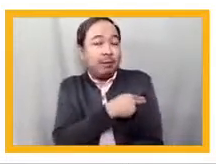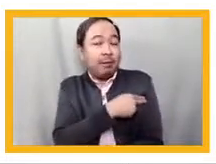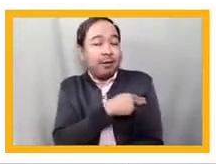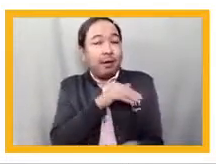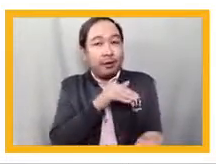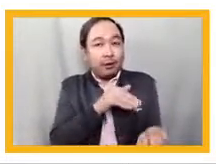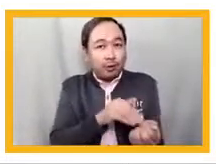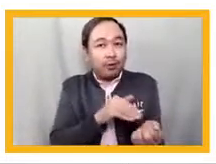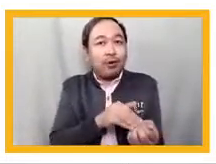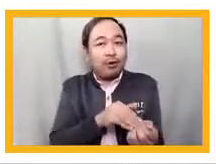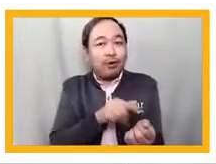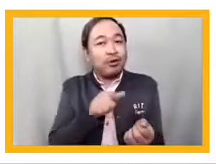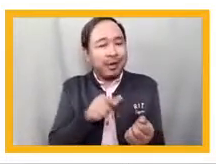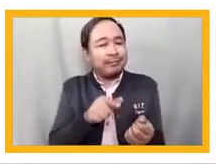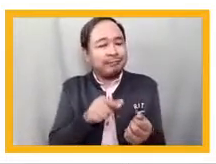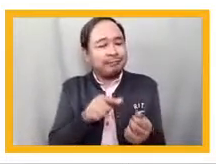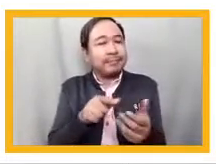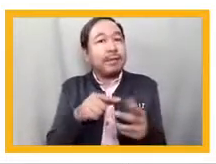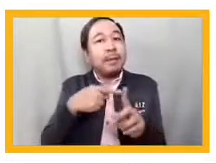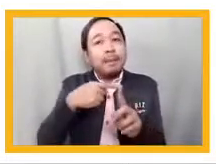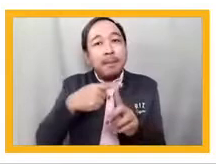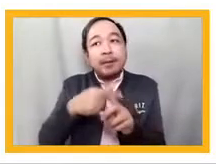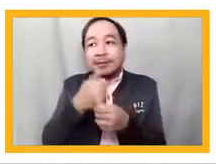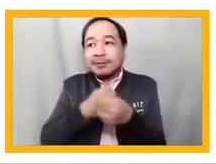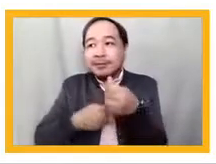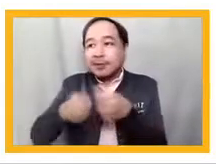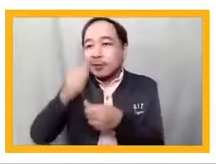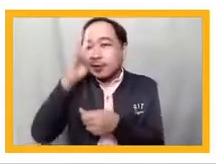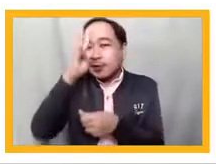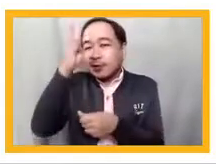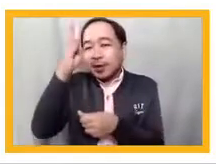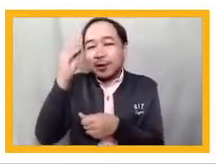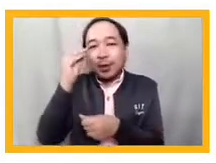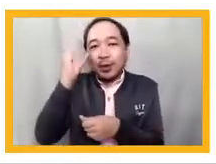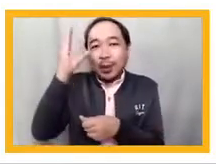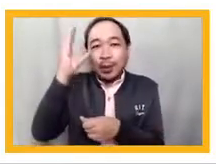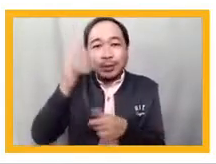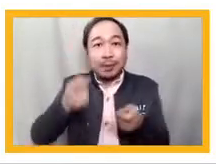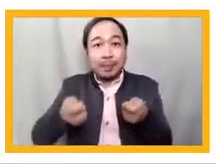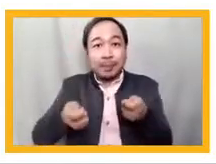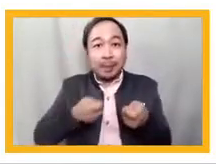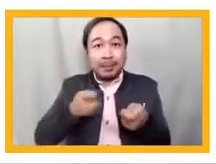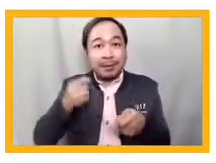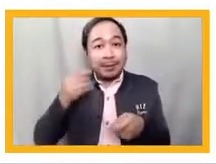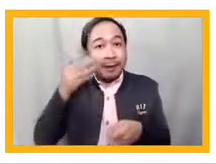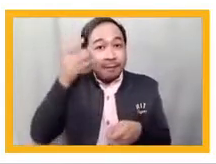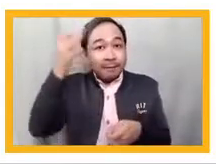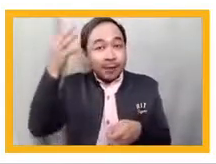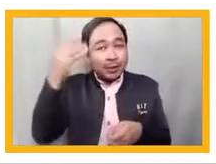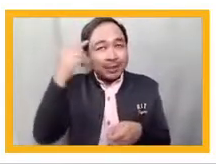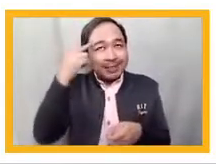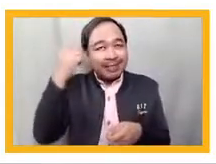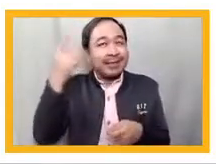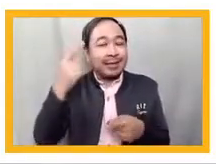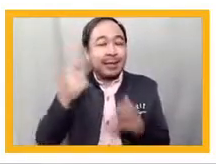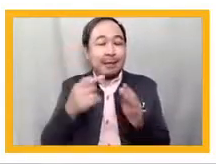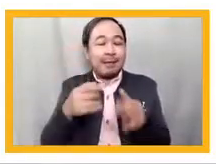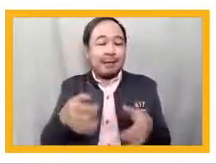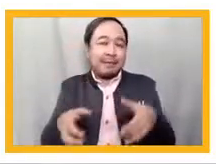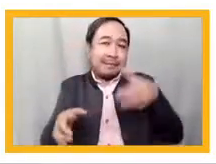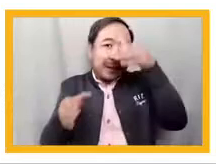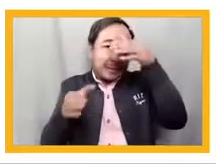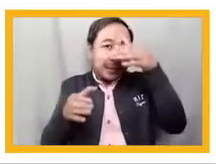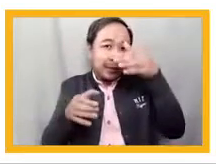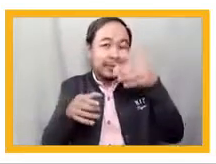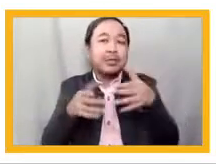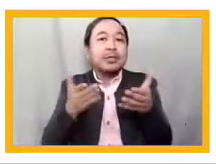also a senior innovation, knowledge management, and future thinking expert. So you will be in good hands for the panel on the